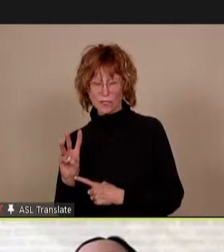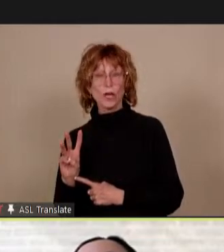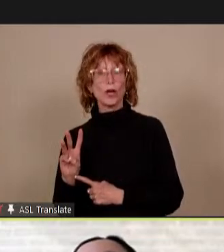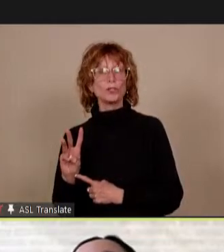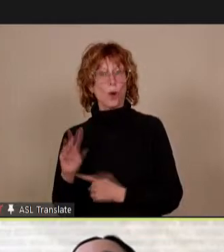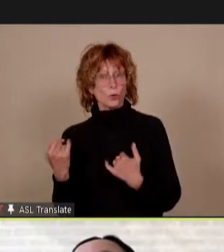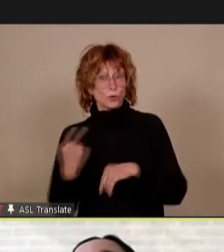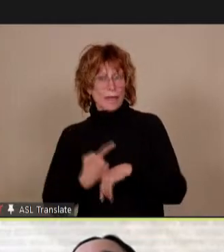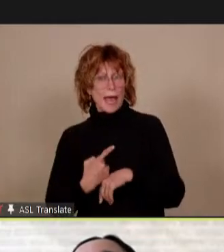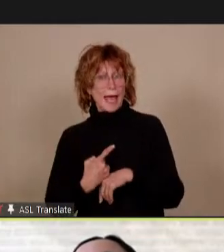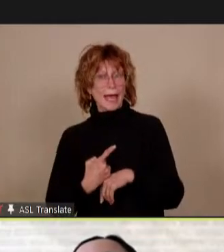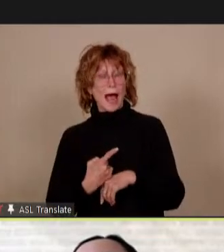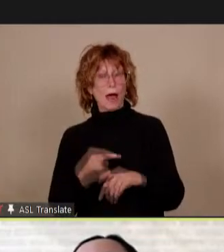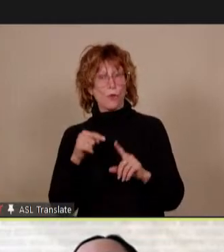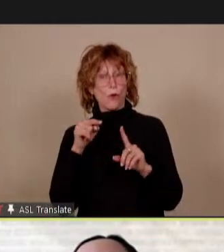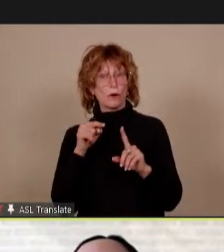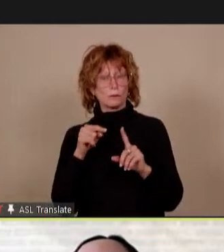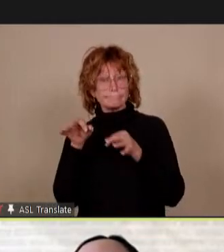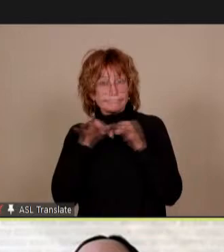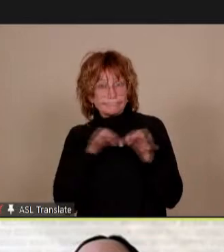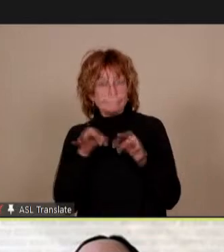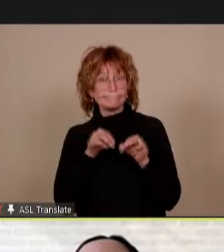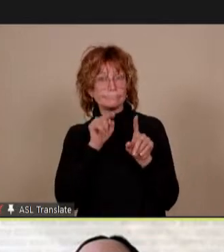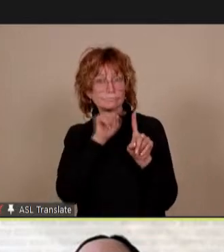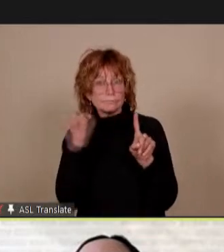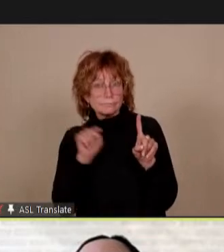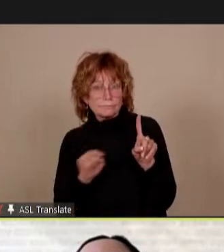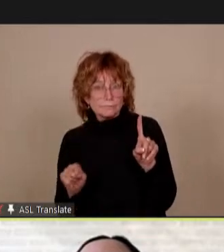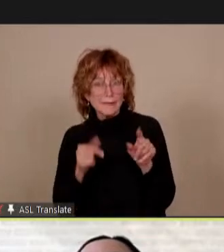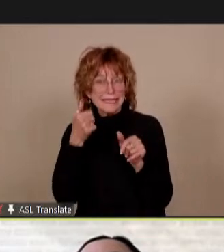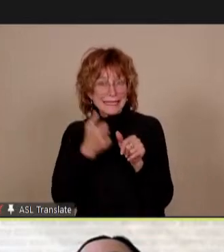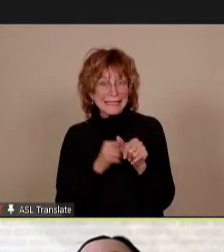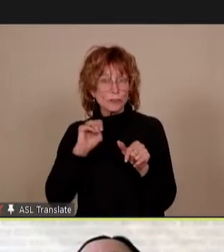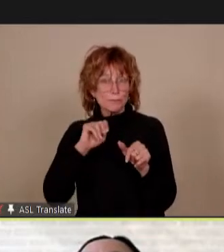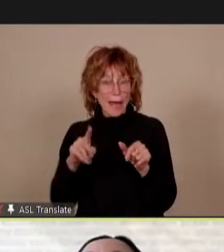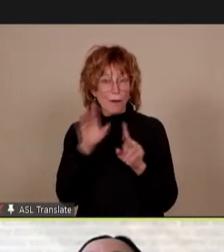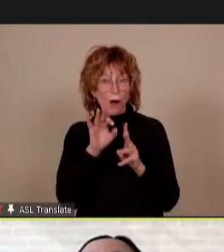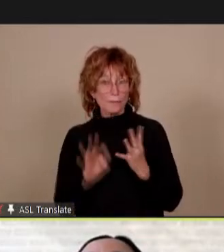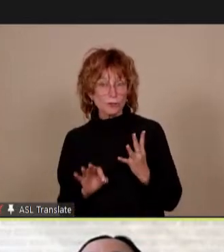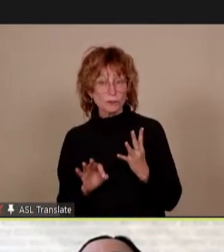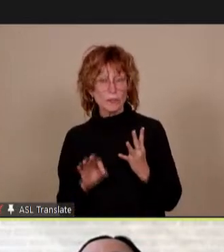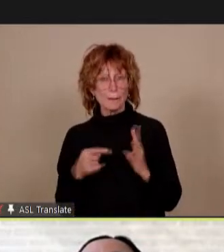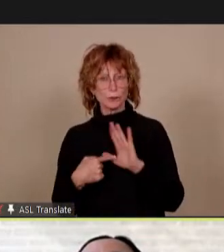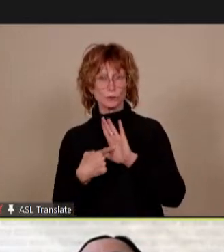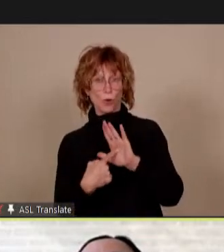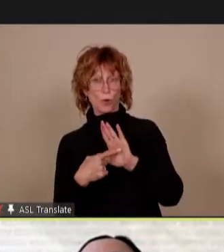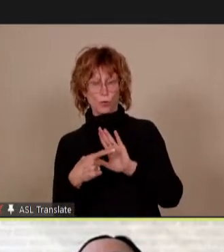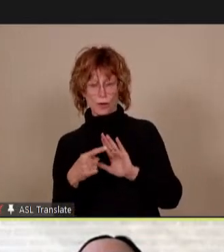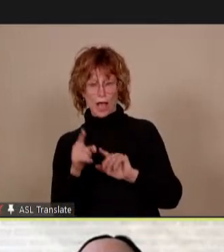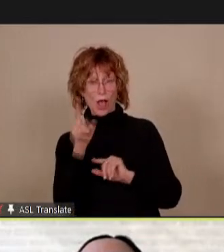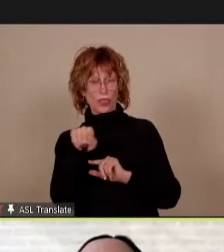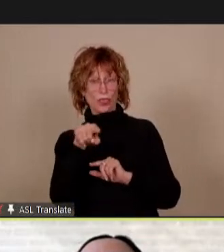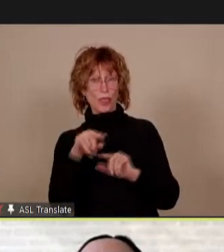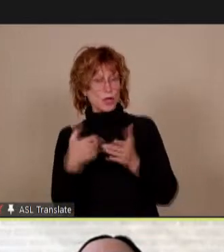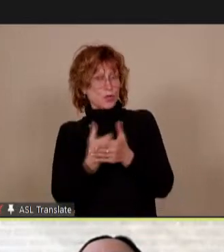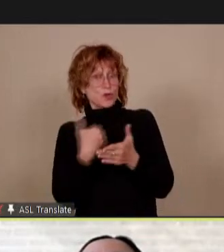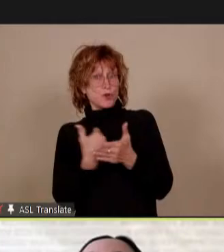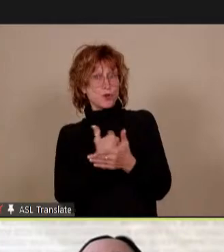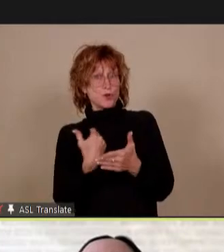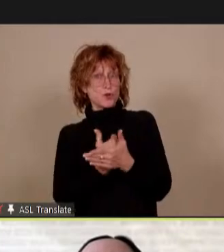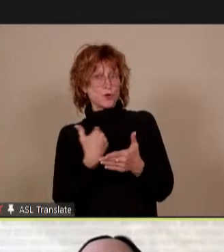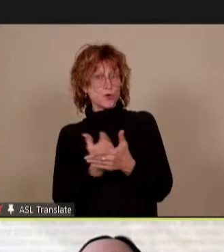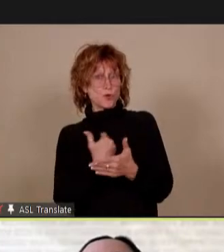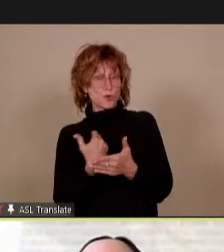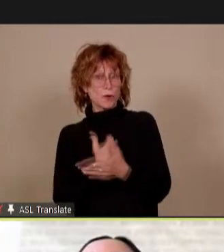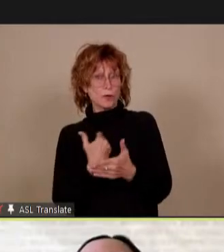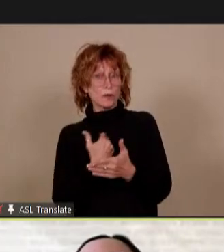through each of the 5 map options today is I will show you how those new map options will